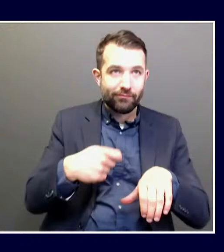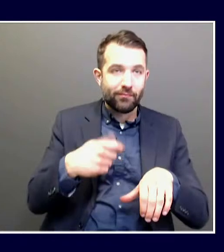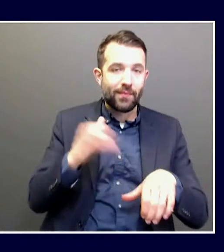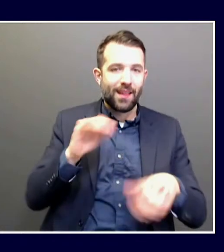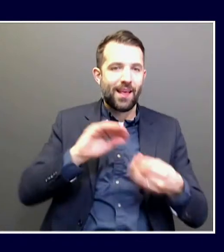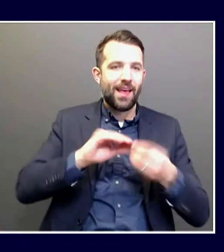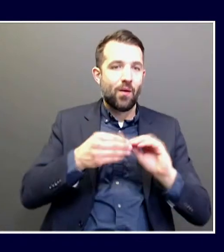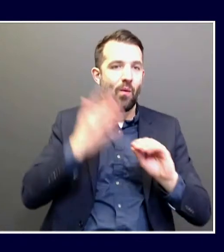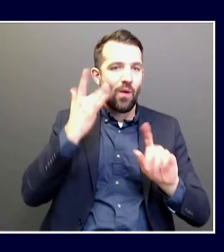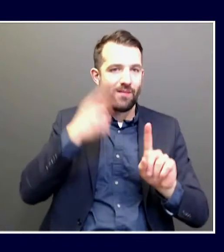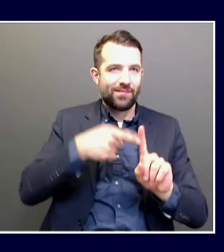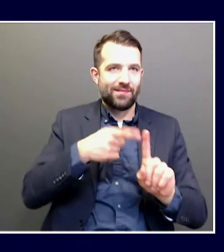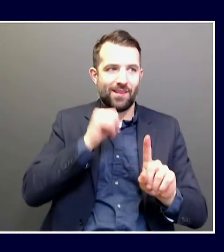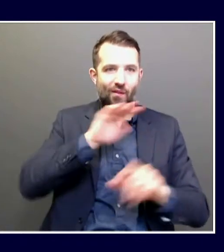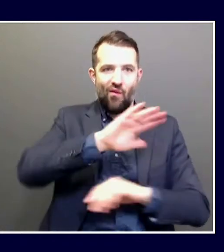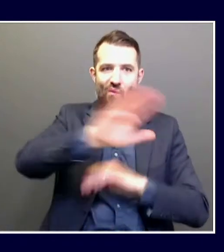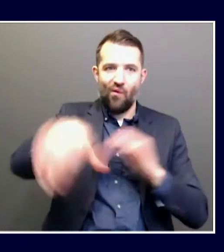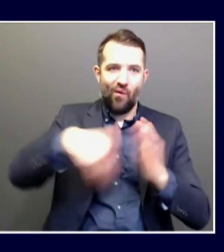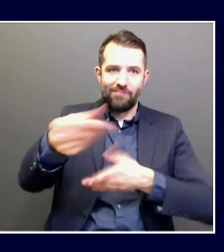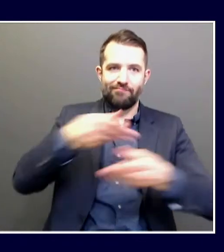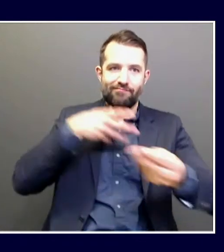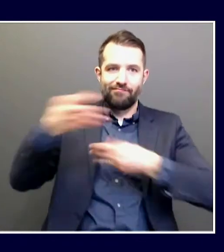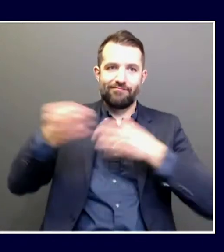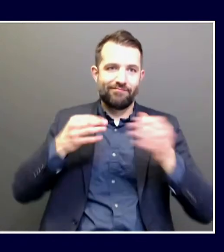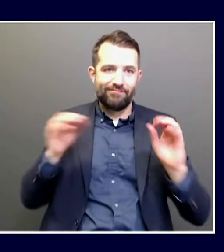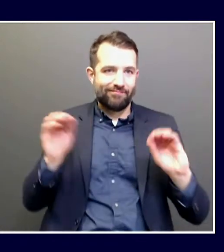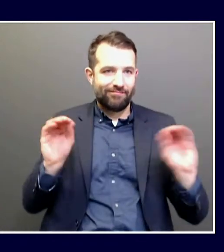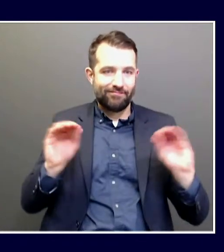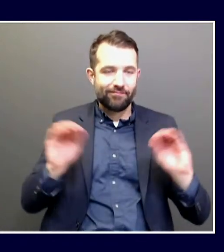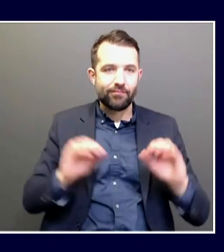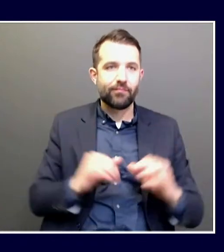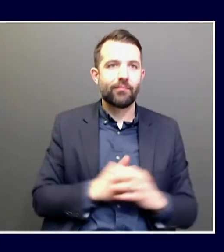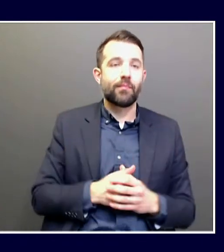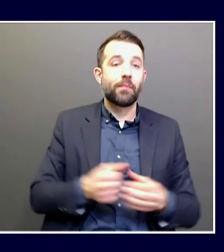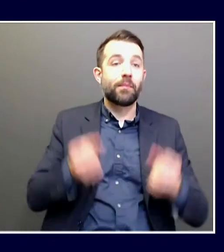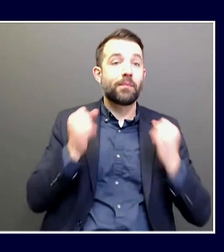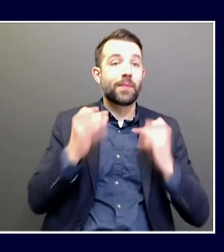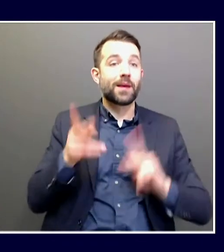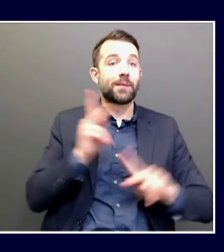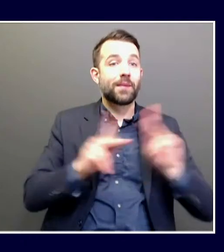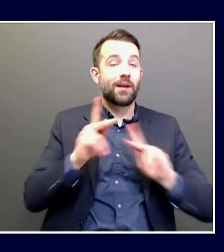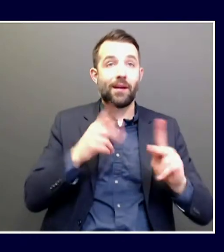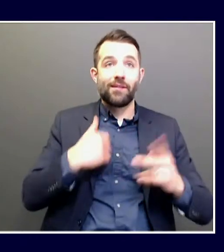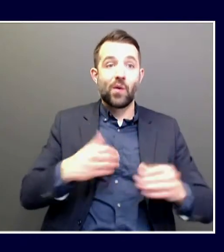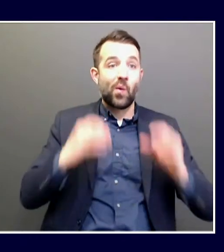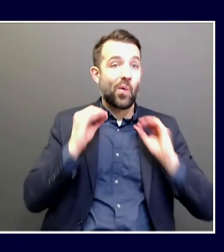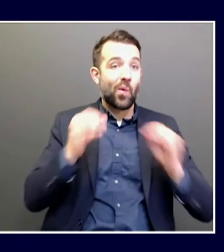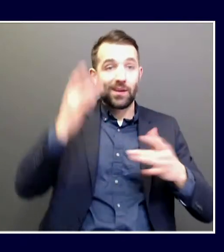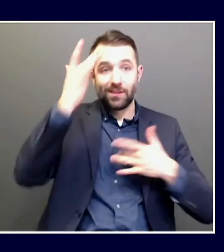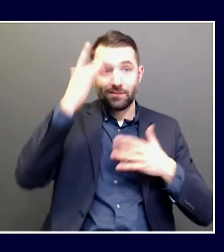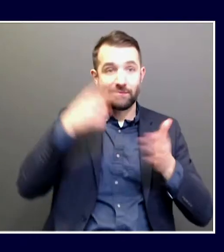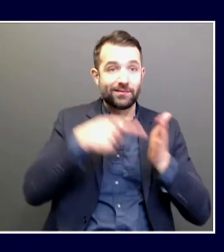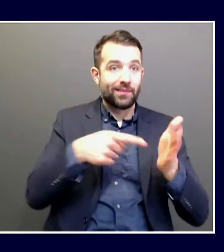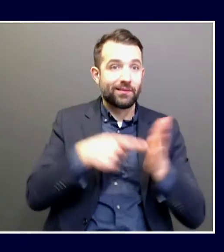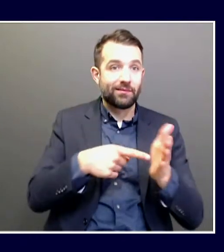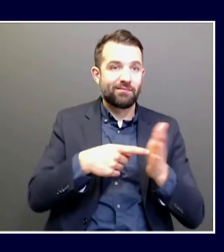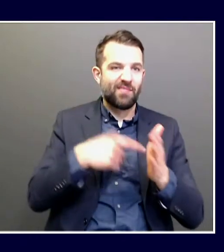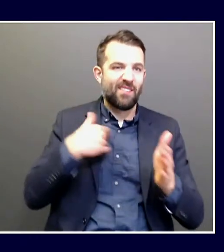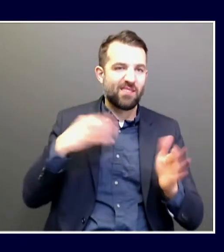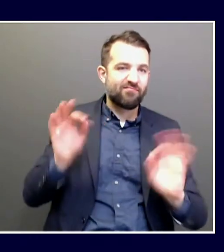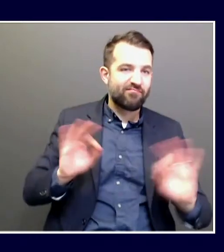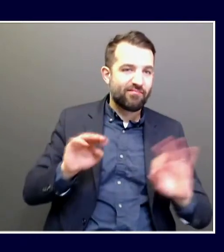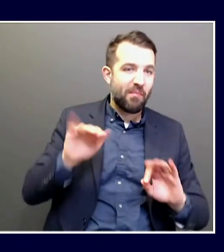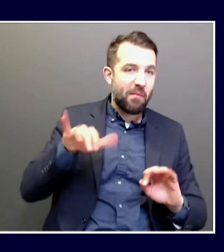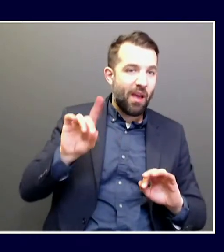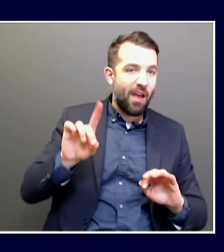asymptomatic, not getting tested because they have mild cases, it's just a different subset of who's getting tested. Your point is right. For trend